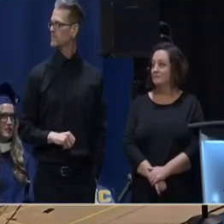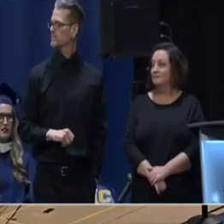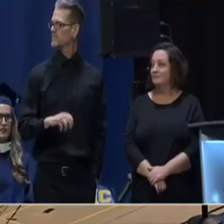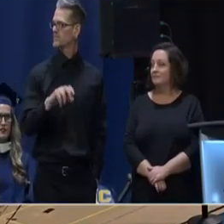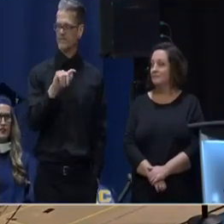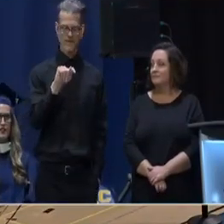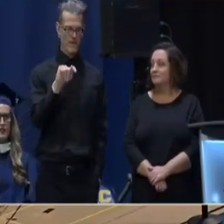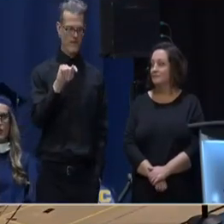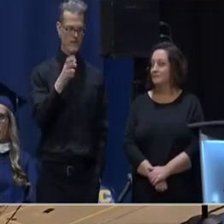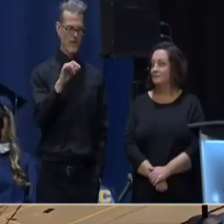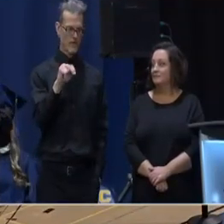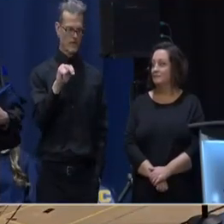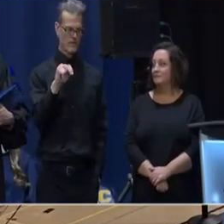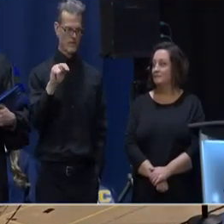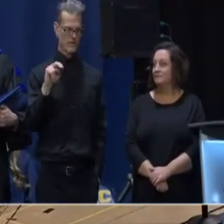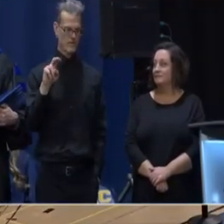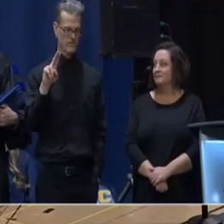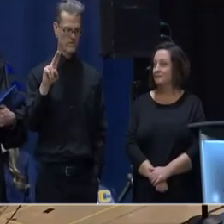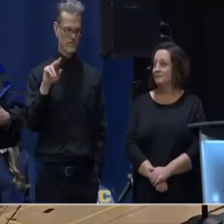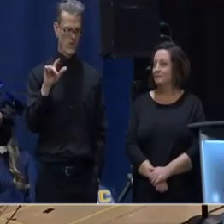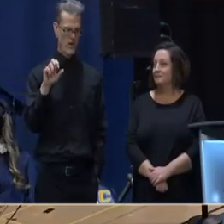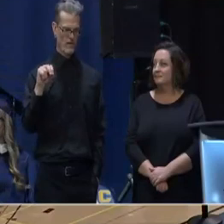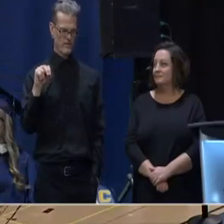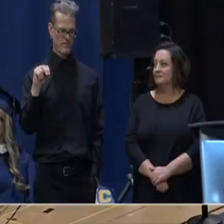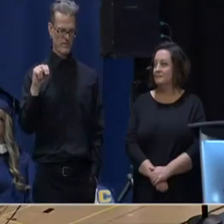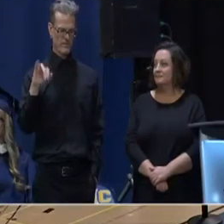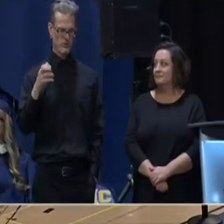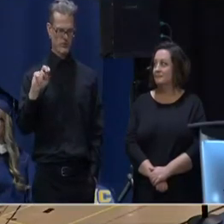Tian Wei, Wei Tian.